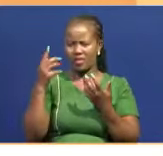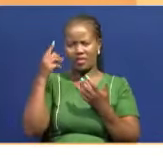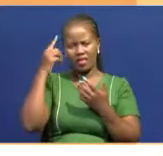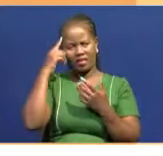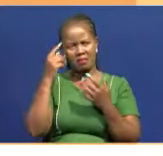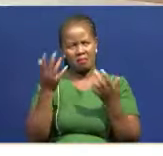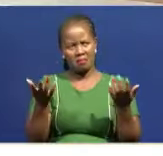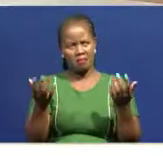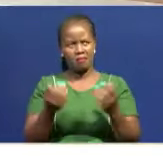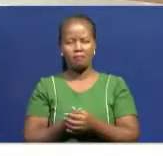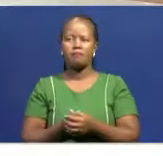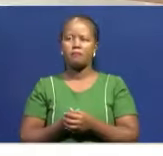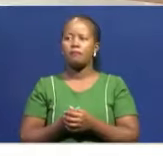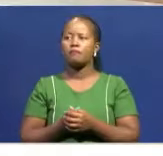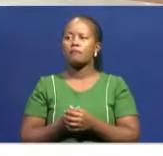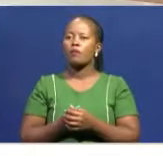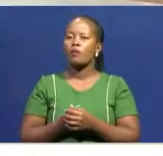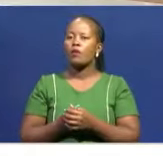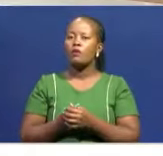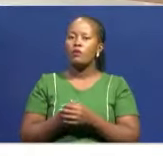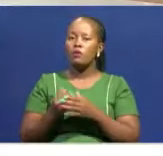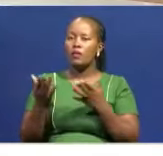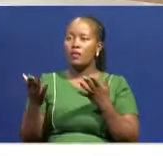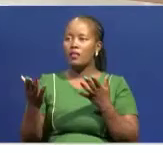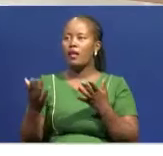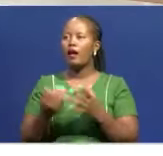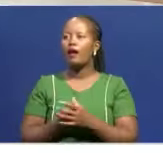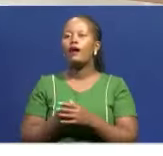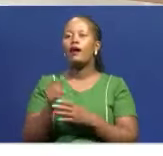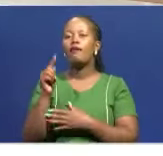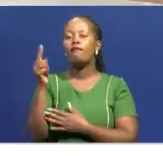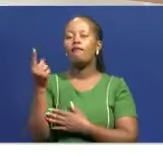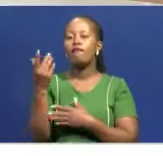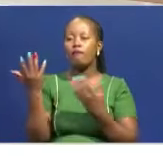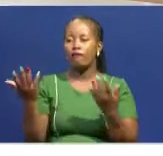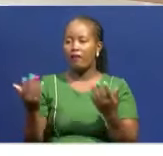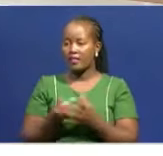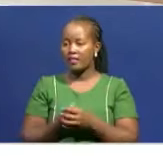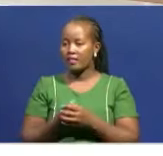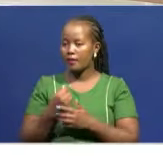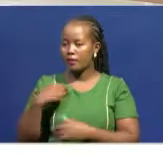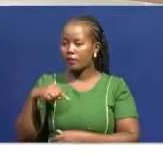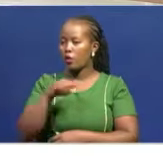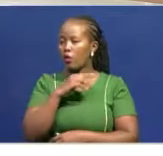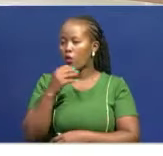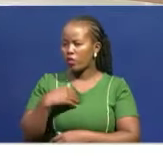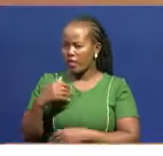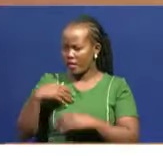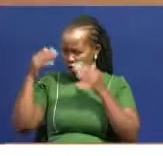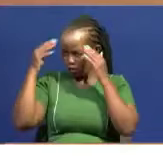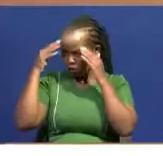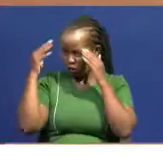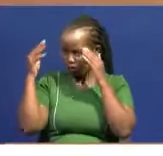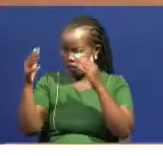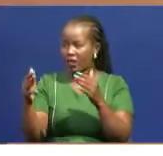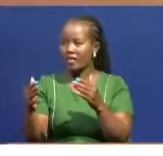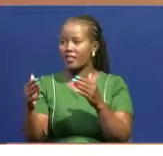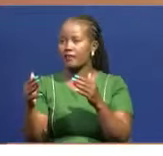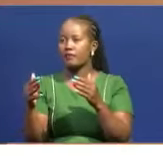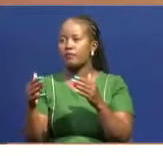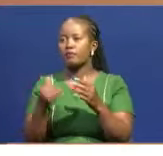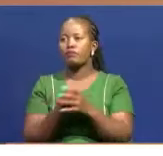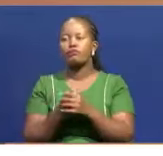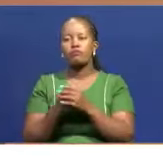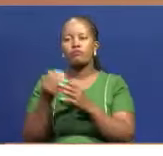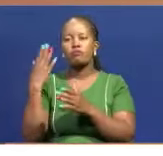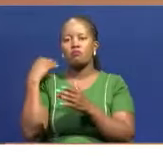question. The thinking, well, first we then had to look at the Kenya Cup standings from